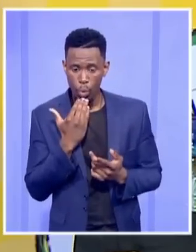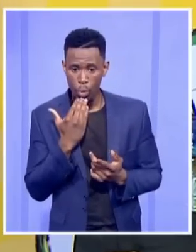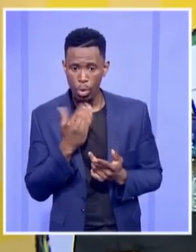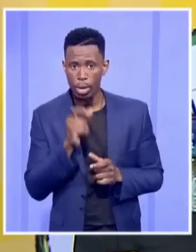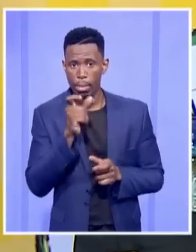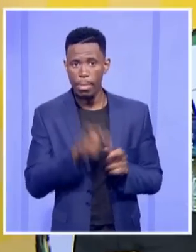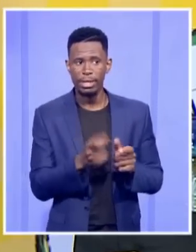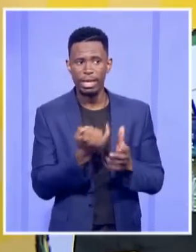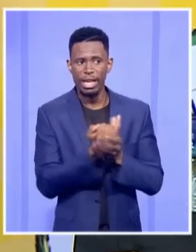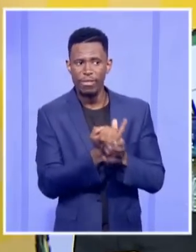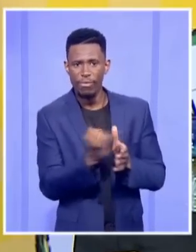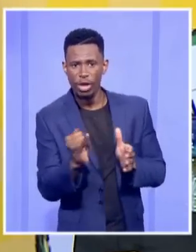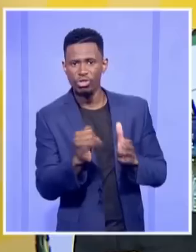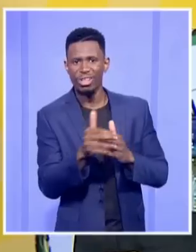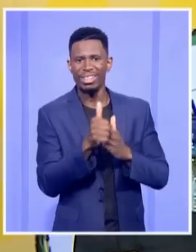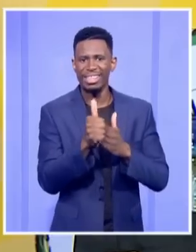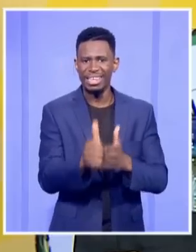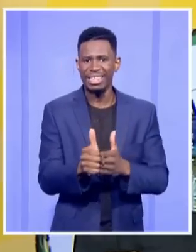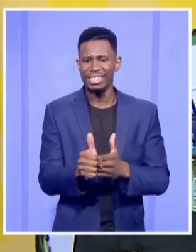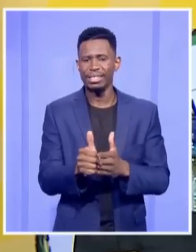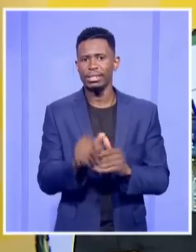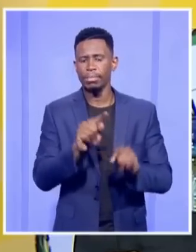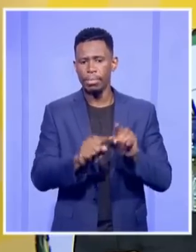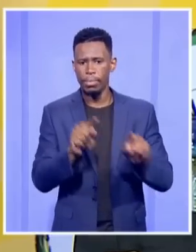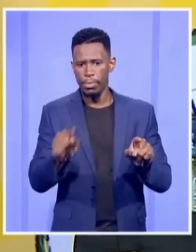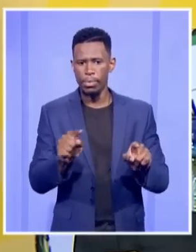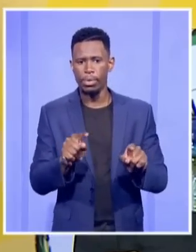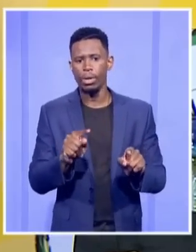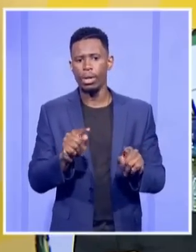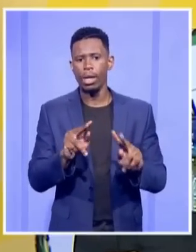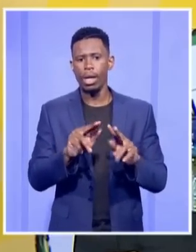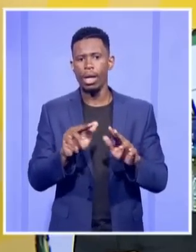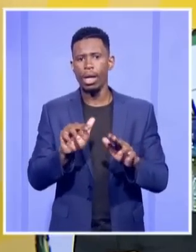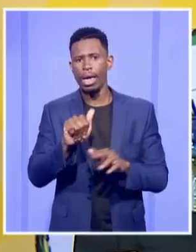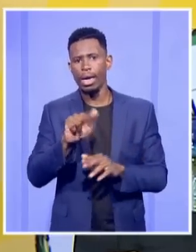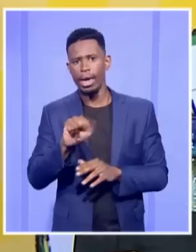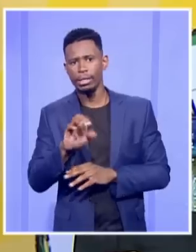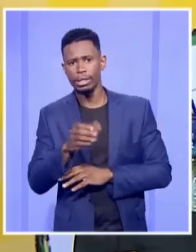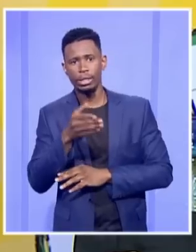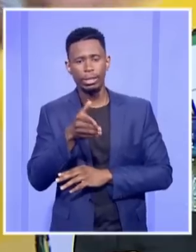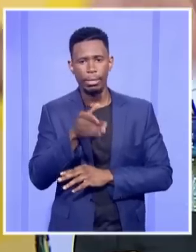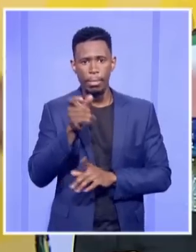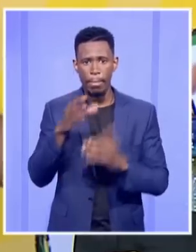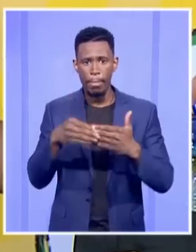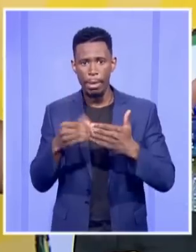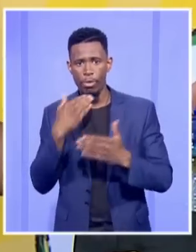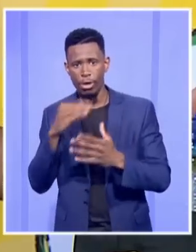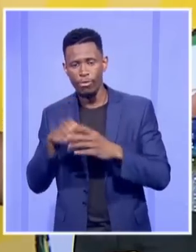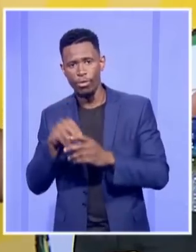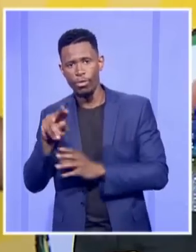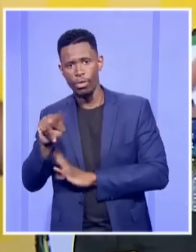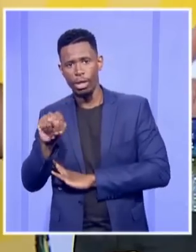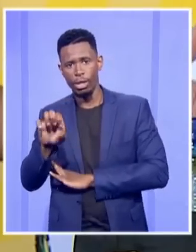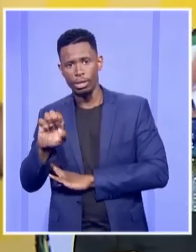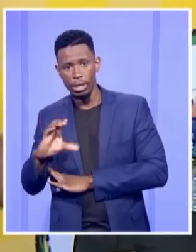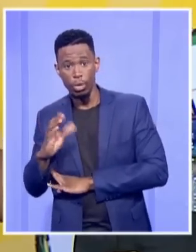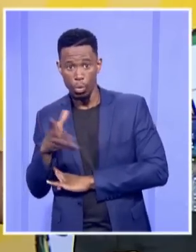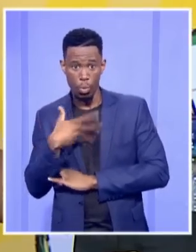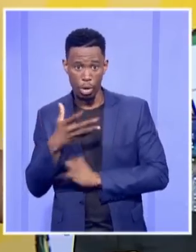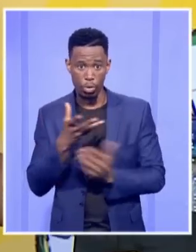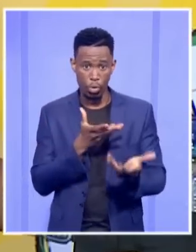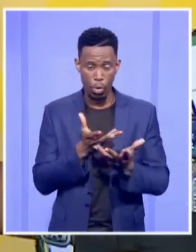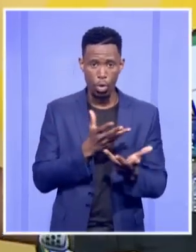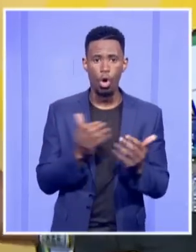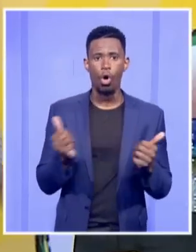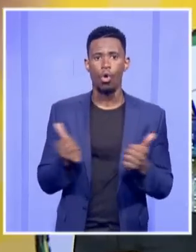individual leaders of the African National Congress who are in the NEC, already the